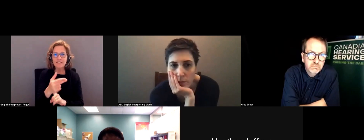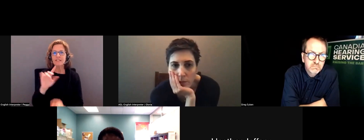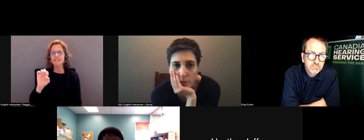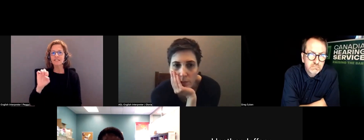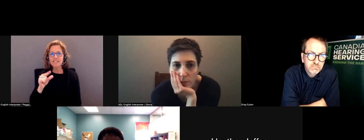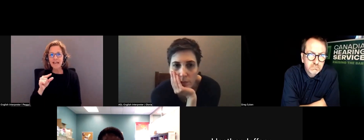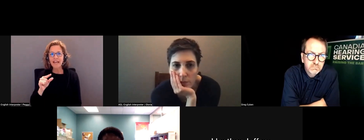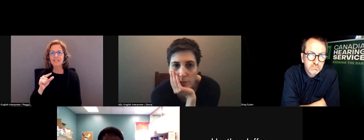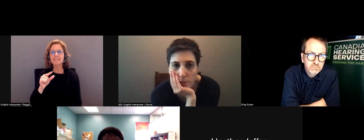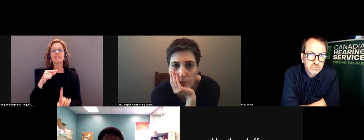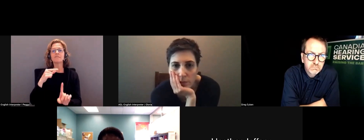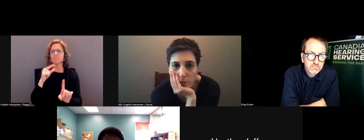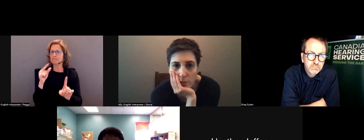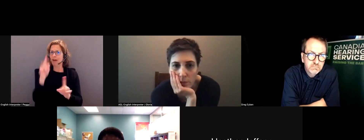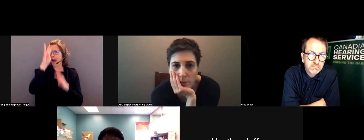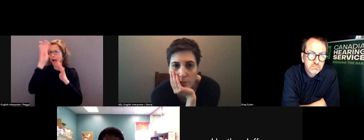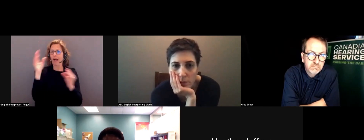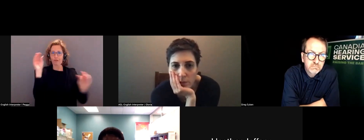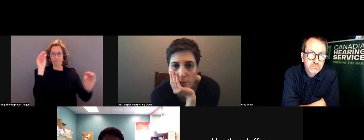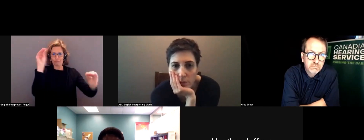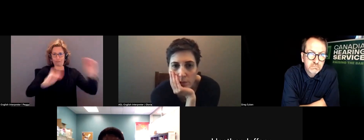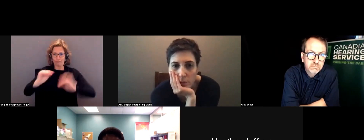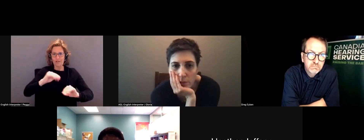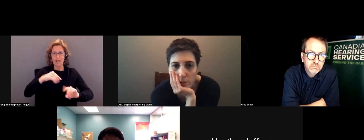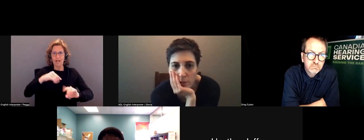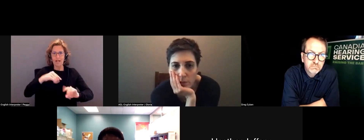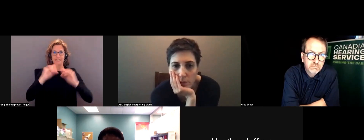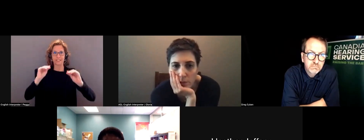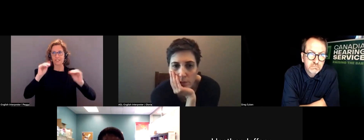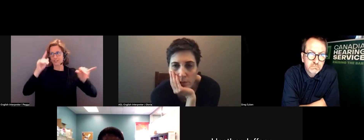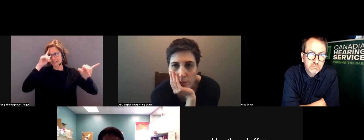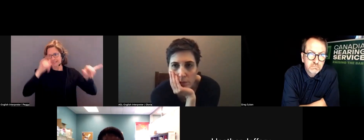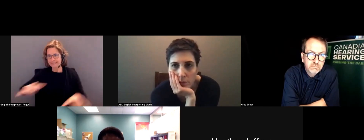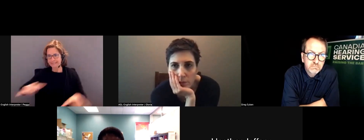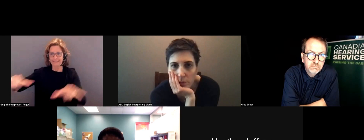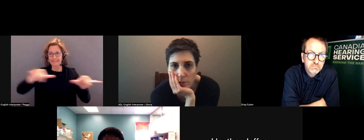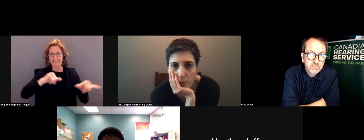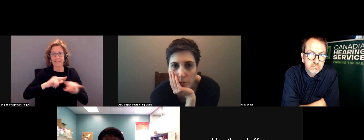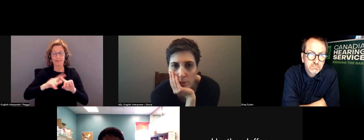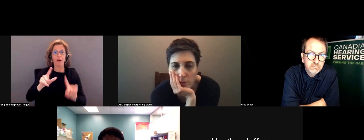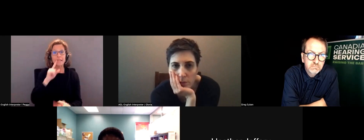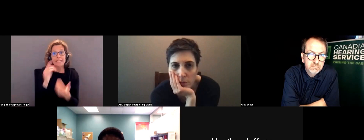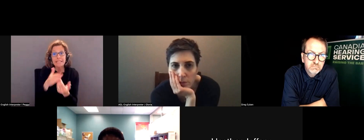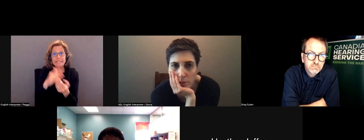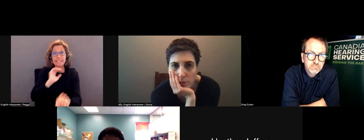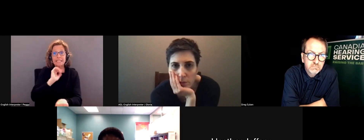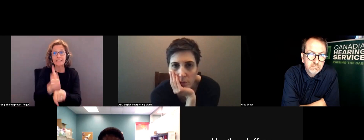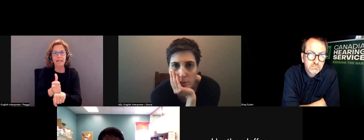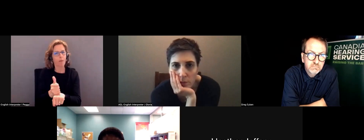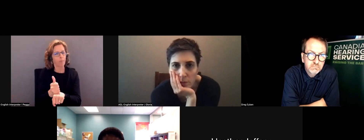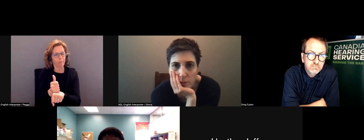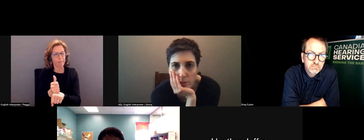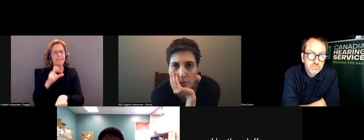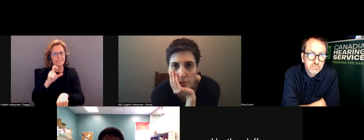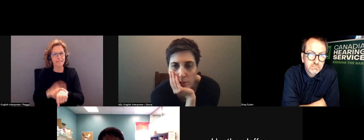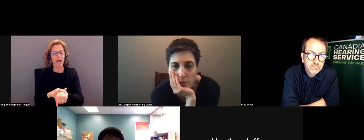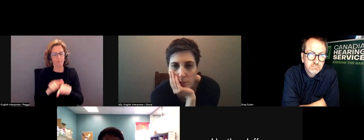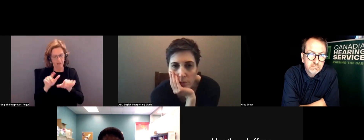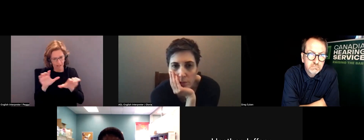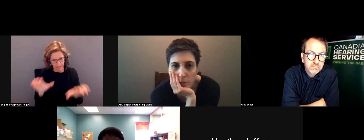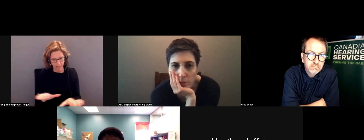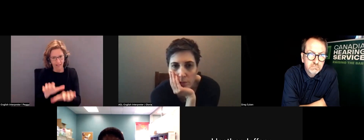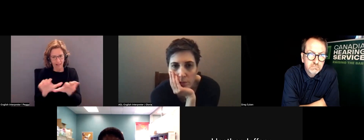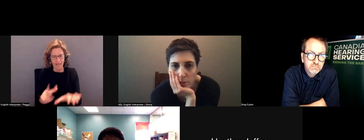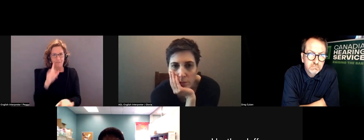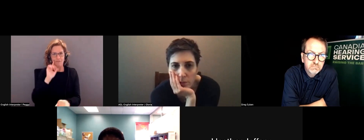similar systems. That takes time. Don't get me wrong. I think, as an organization ourselves, we also take time to